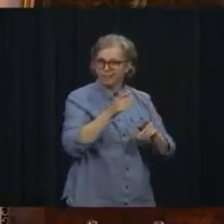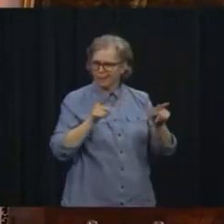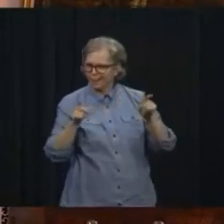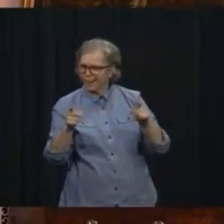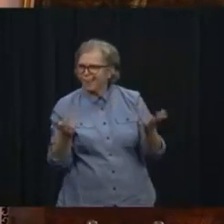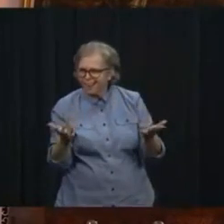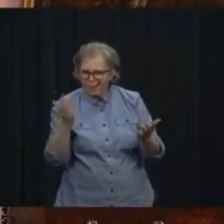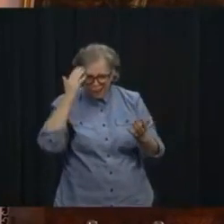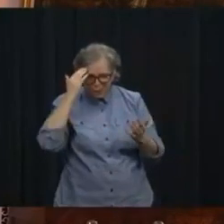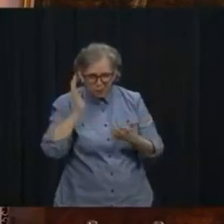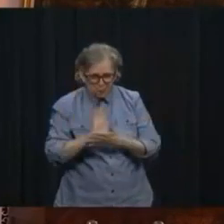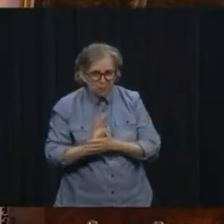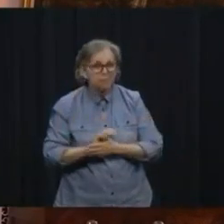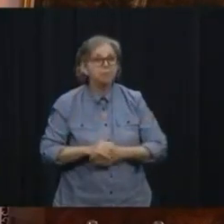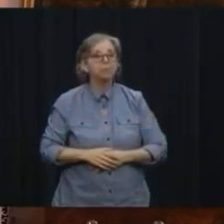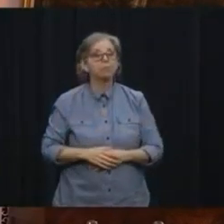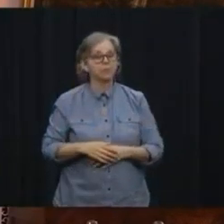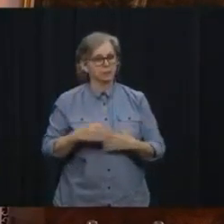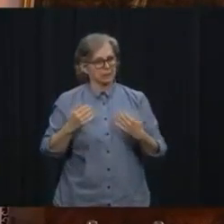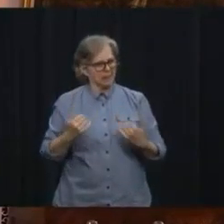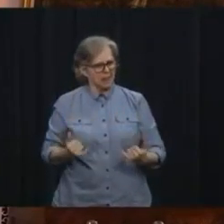to my fellow citizens.